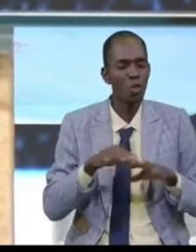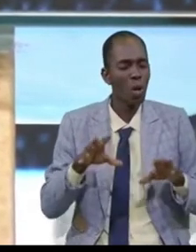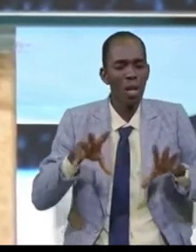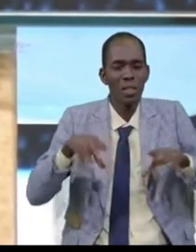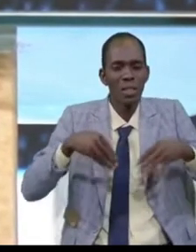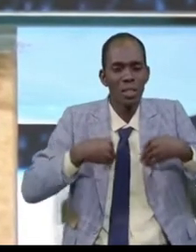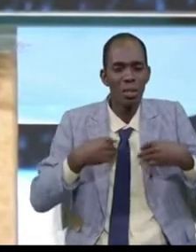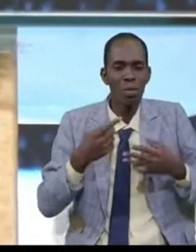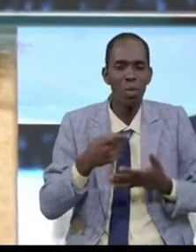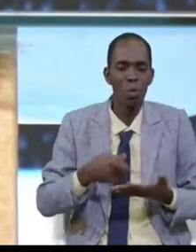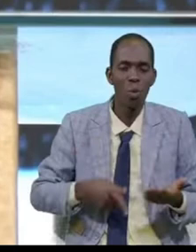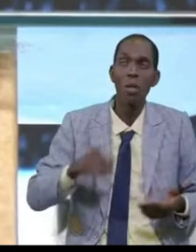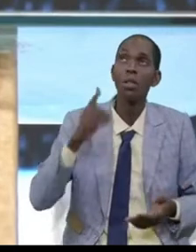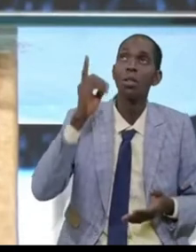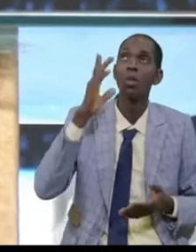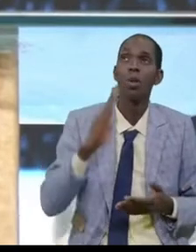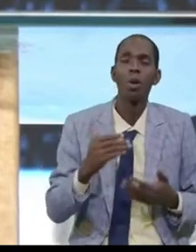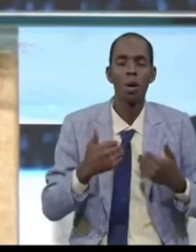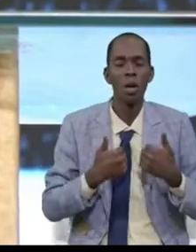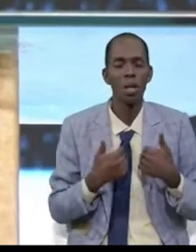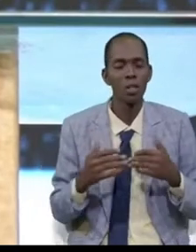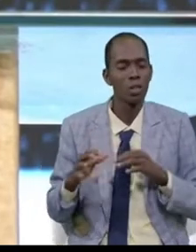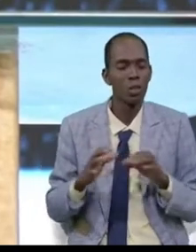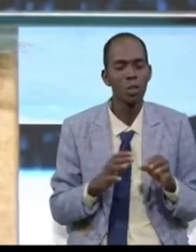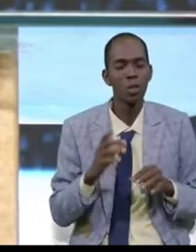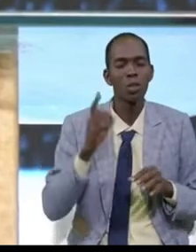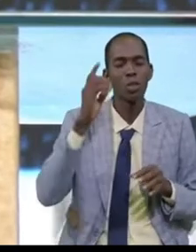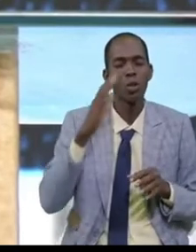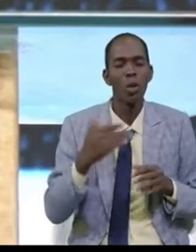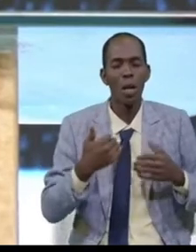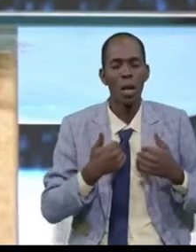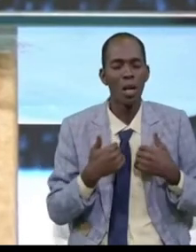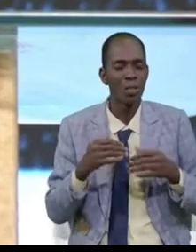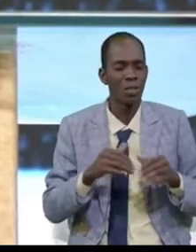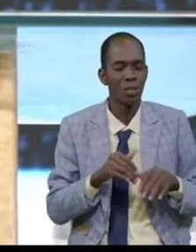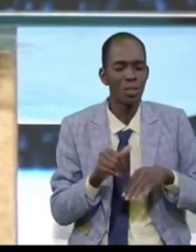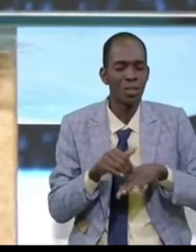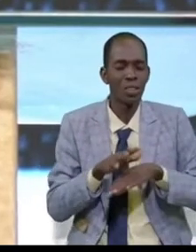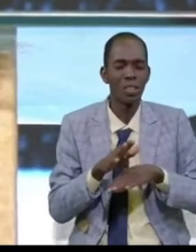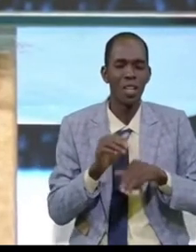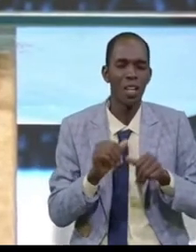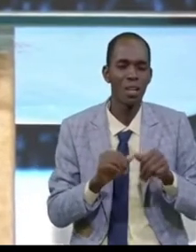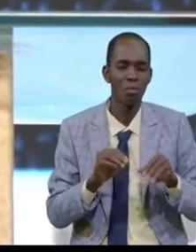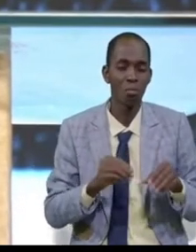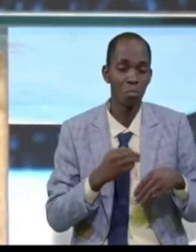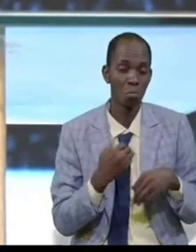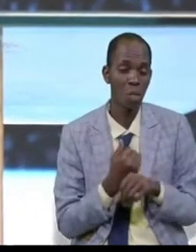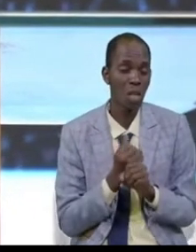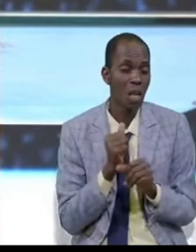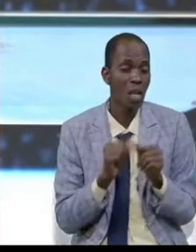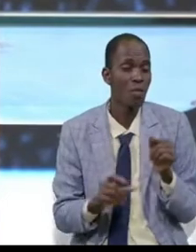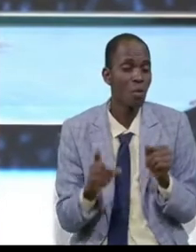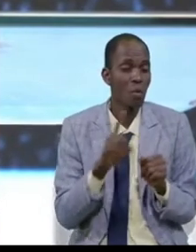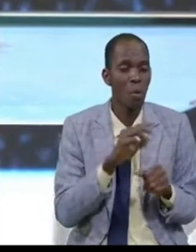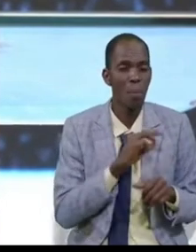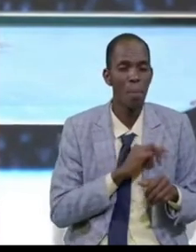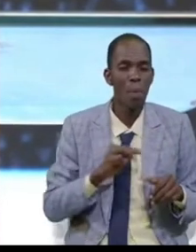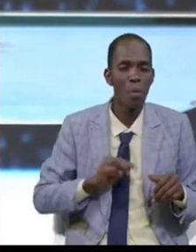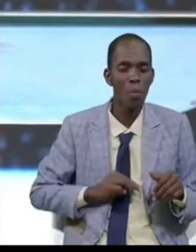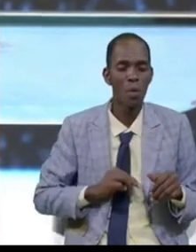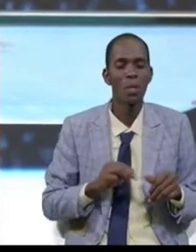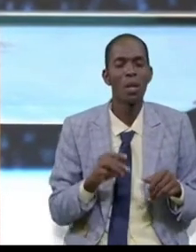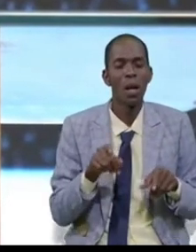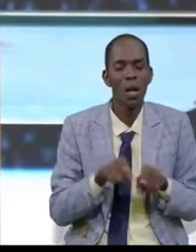has done. God has set everyone members as it has pleased him. What pleases